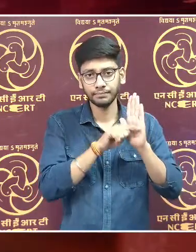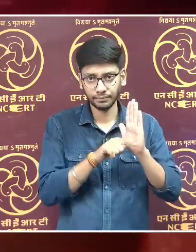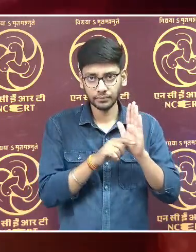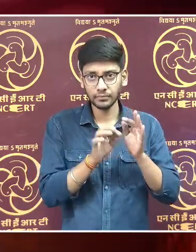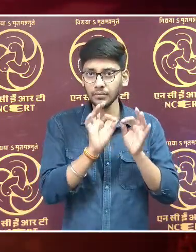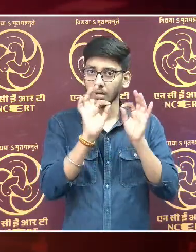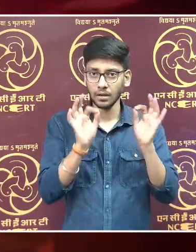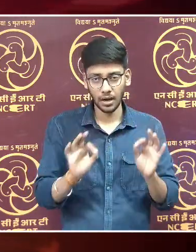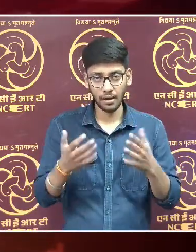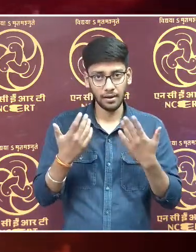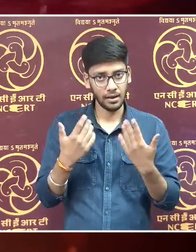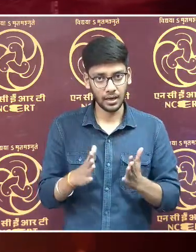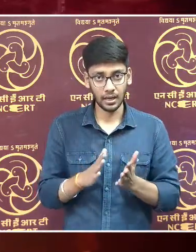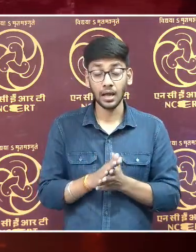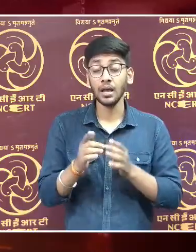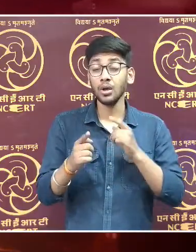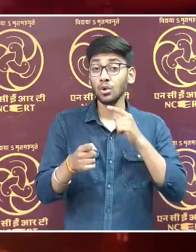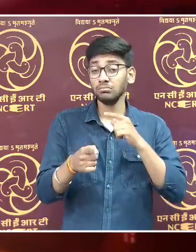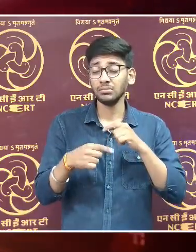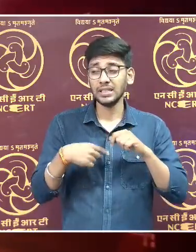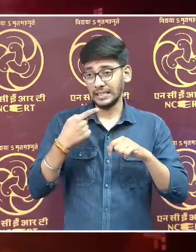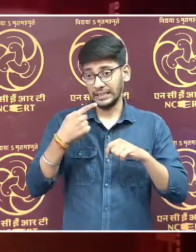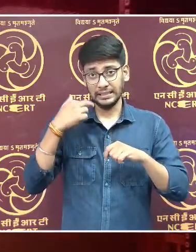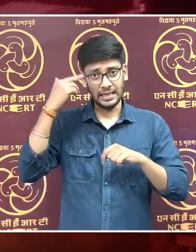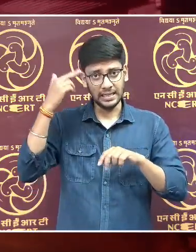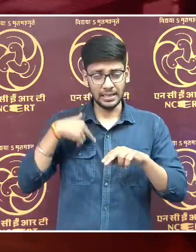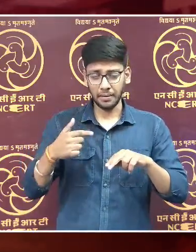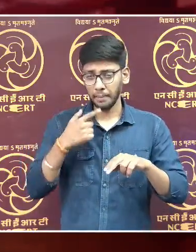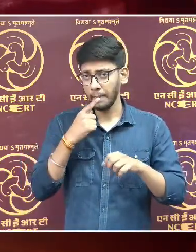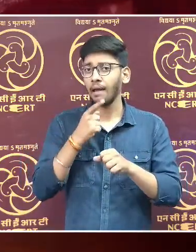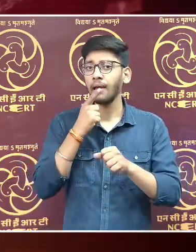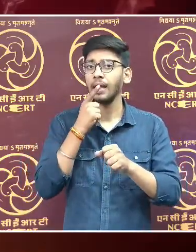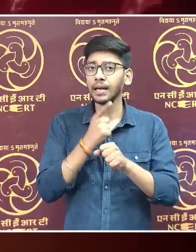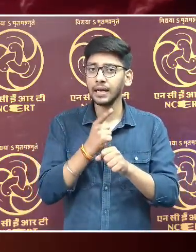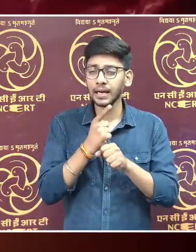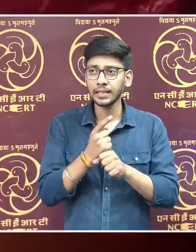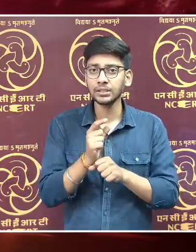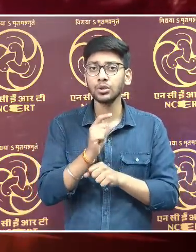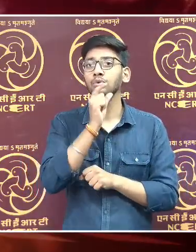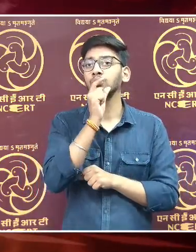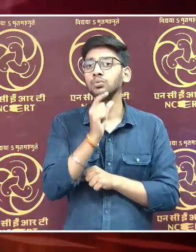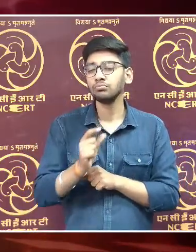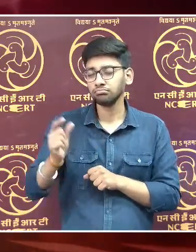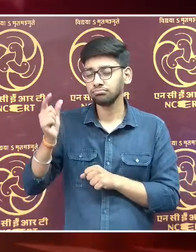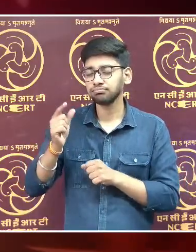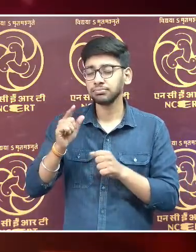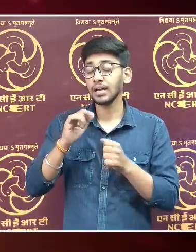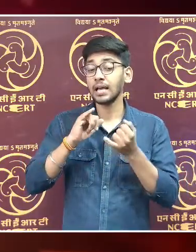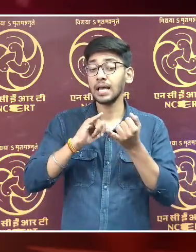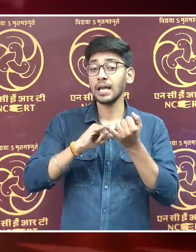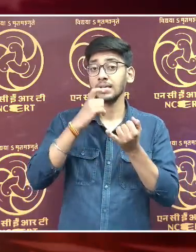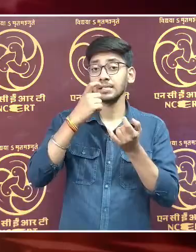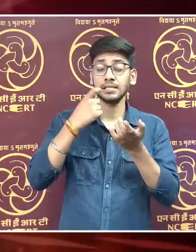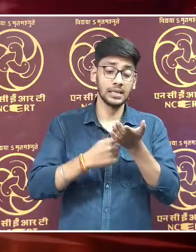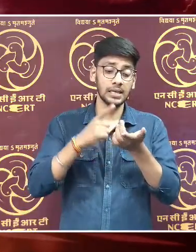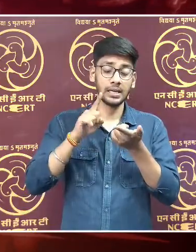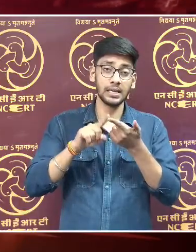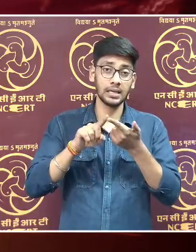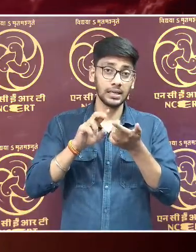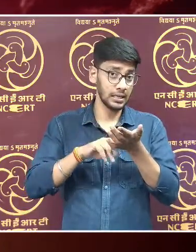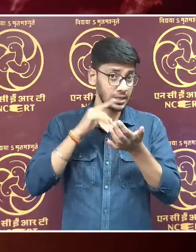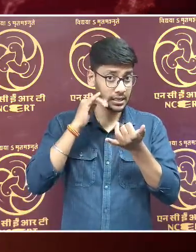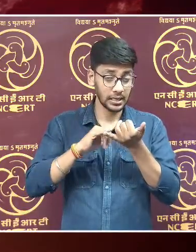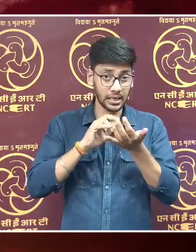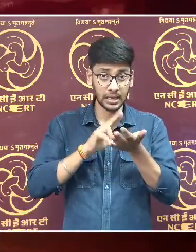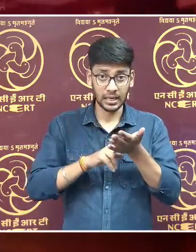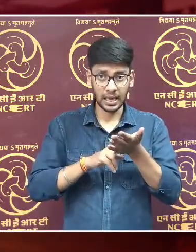checklist. So the recommendation would be that teachers need to use the screening checklist for specific disabilities,